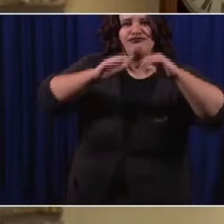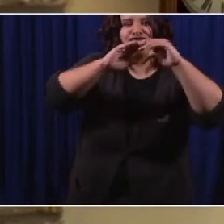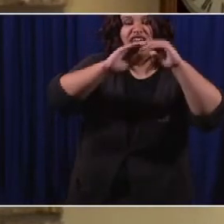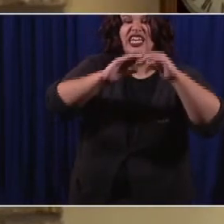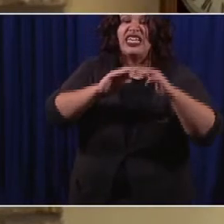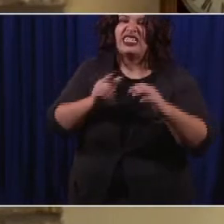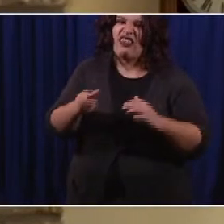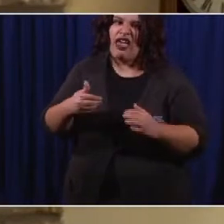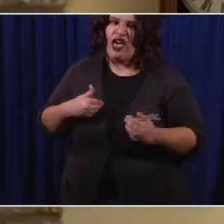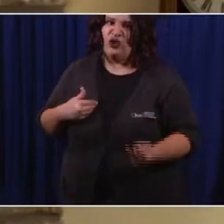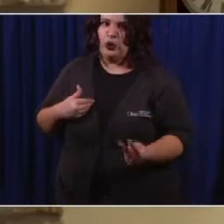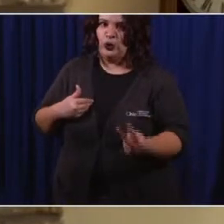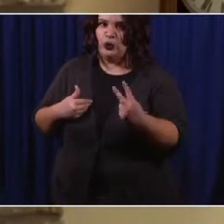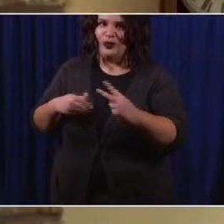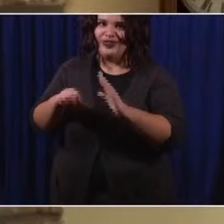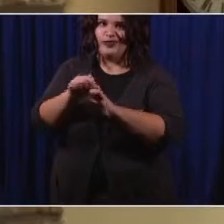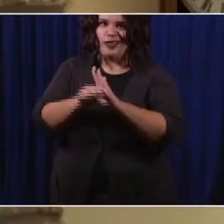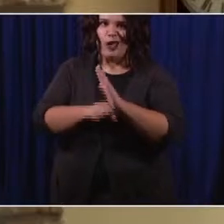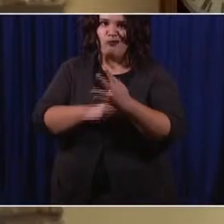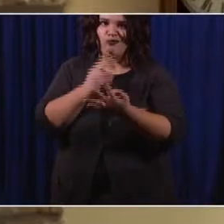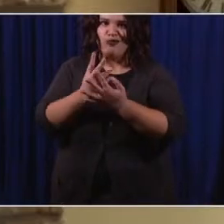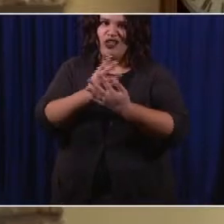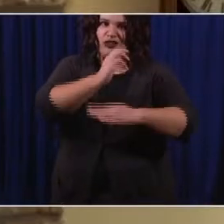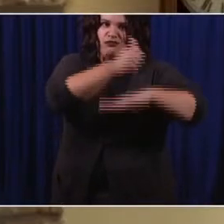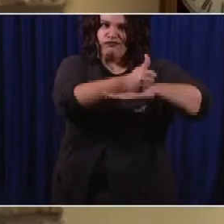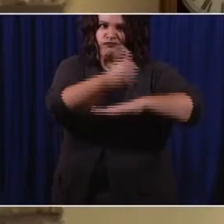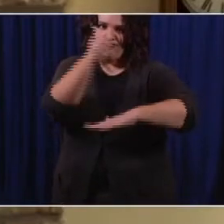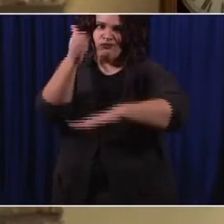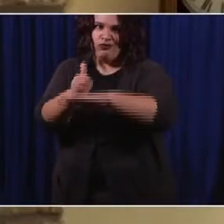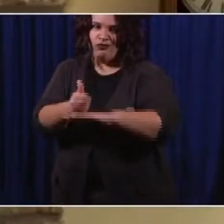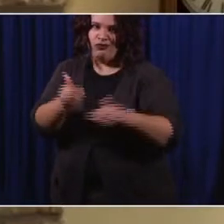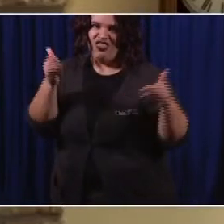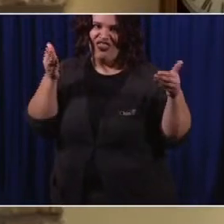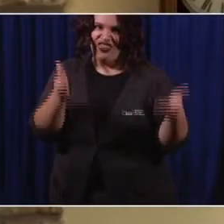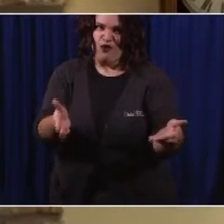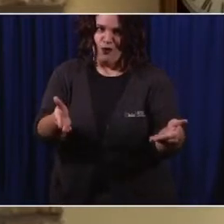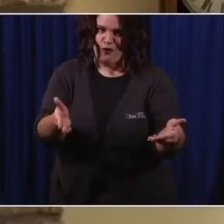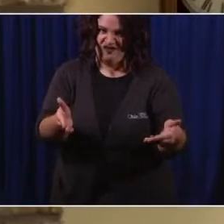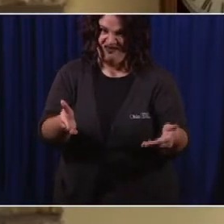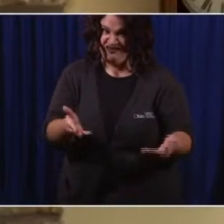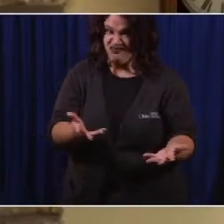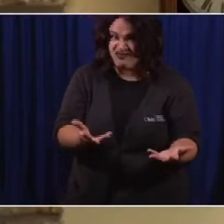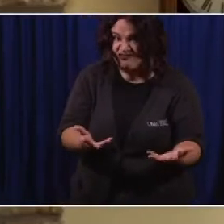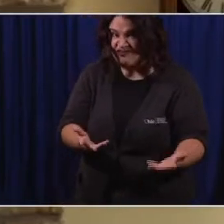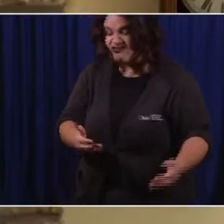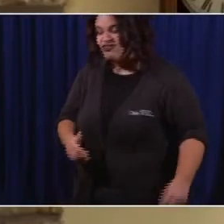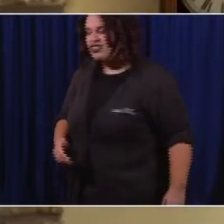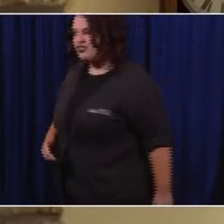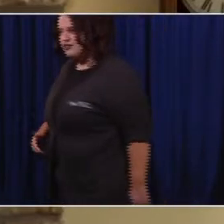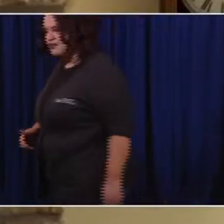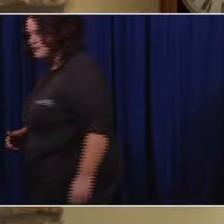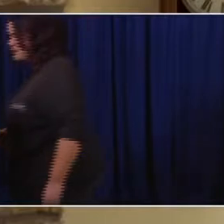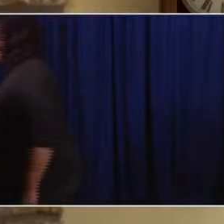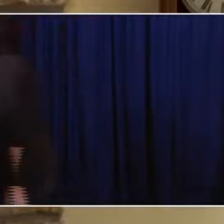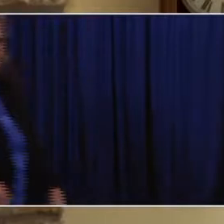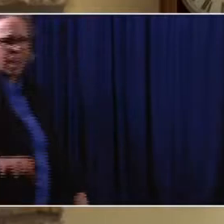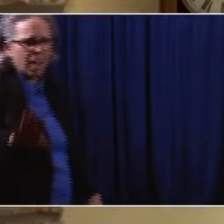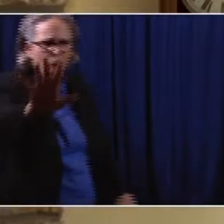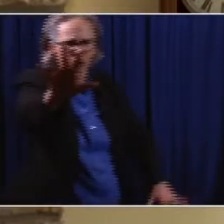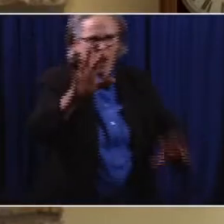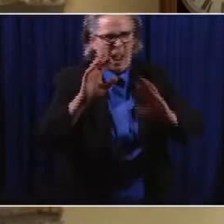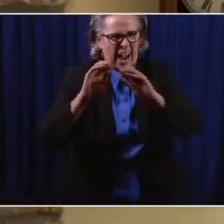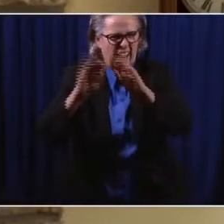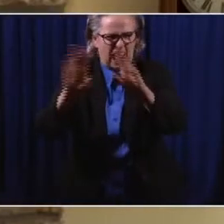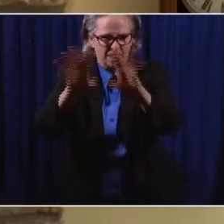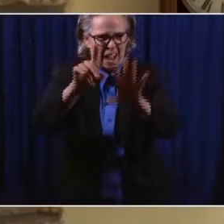Yeah, for some of the things that we look at, Carl, the prison is removed from there. And I'm going to let